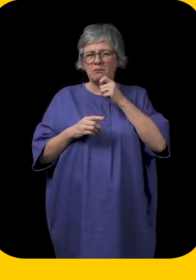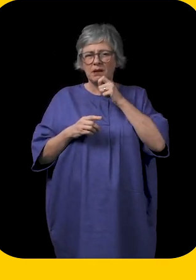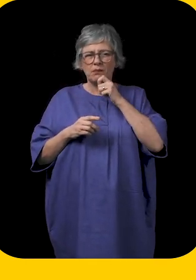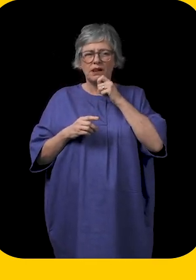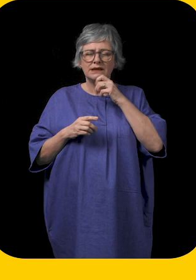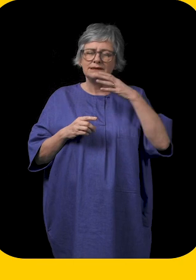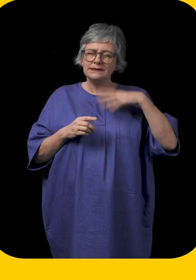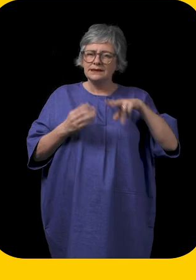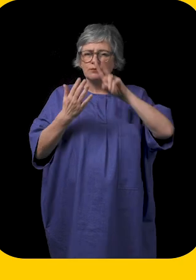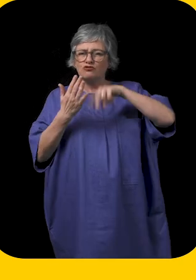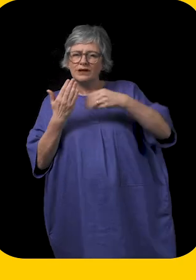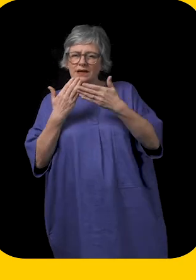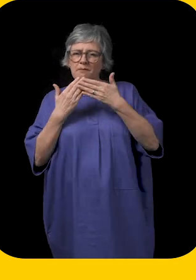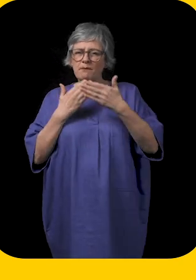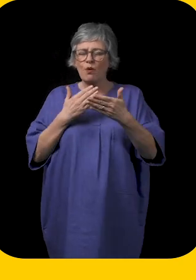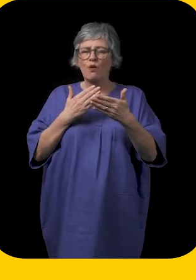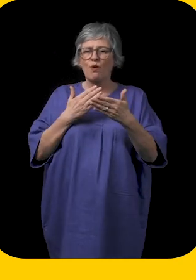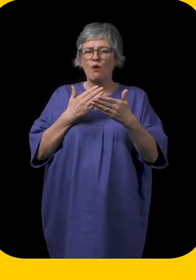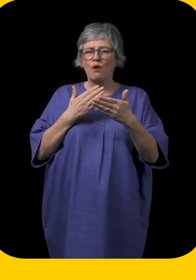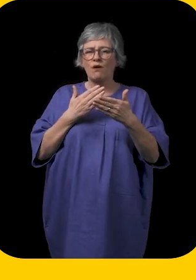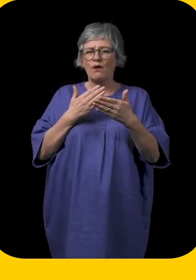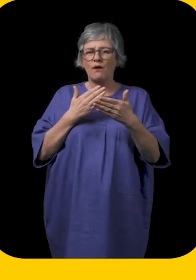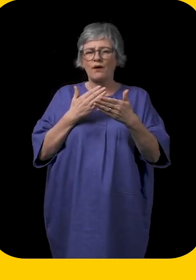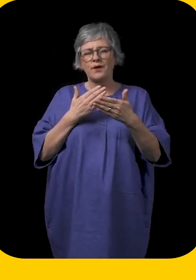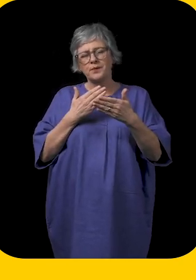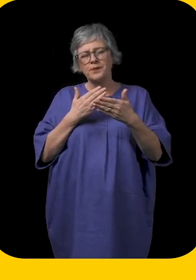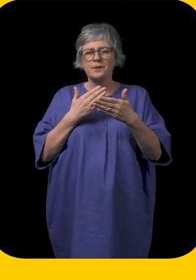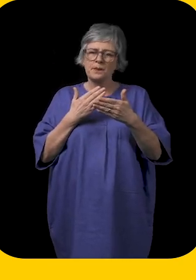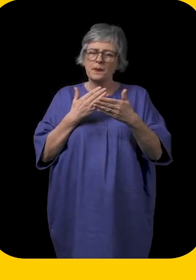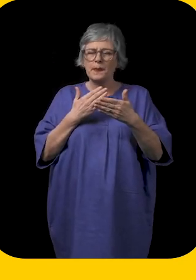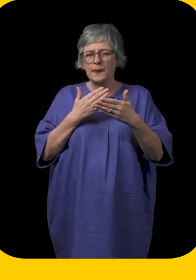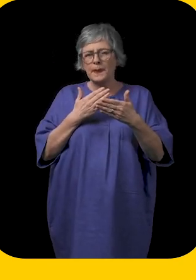Well, I think people need to be reading more about